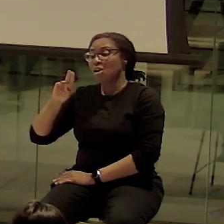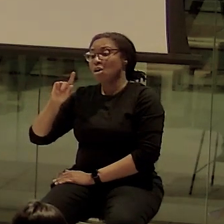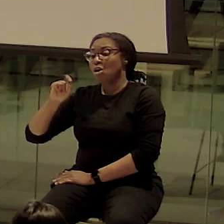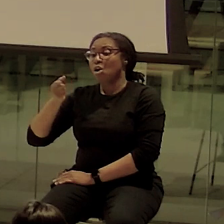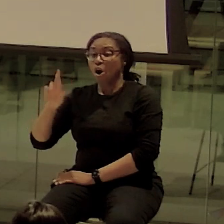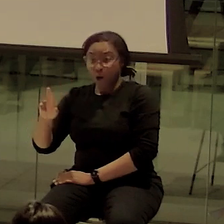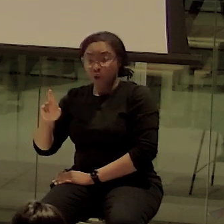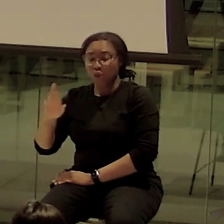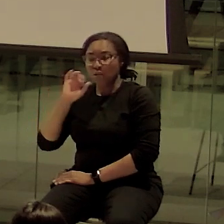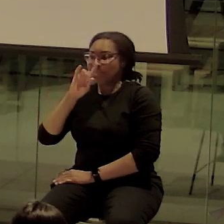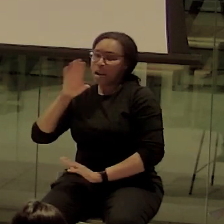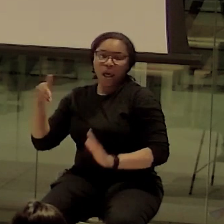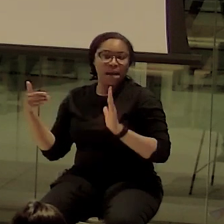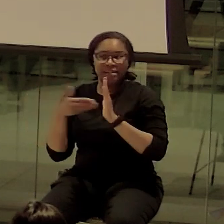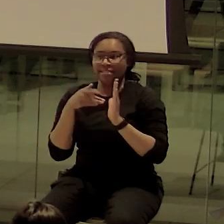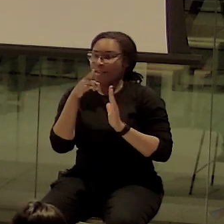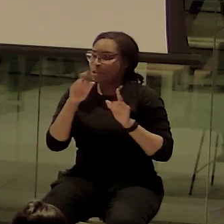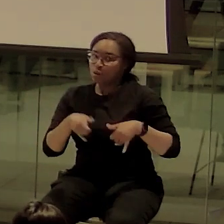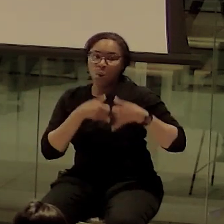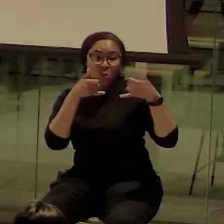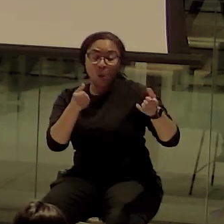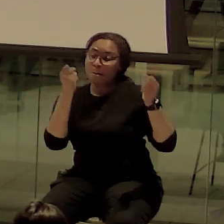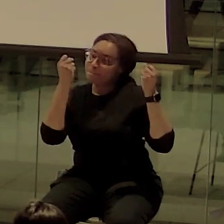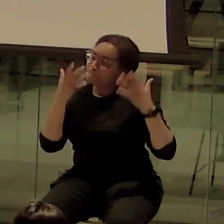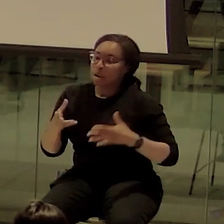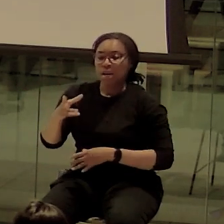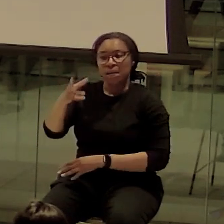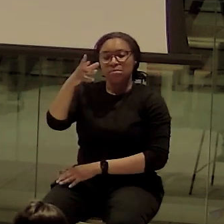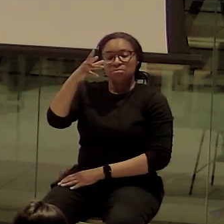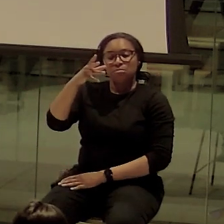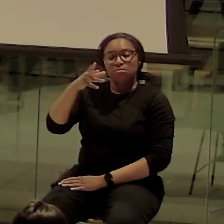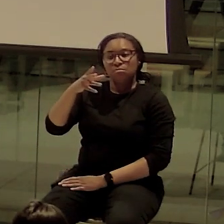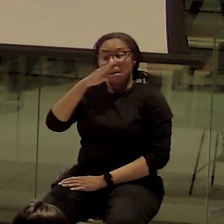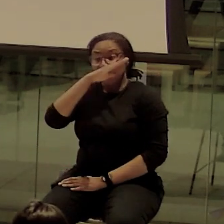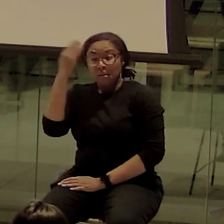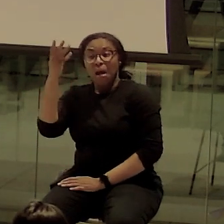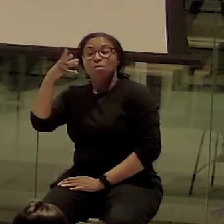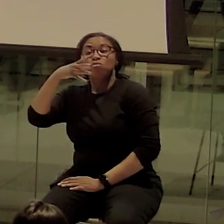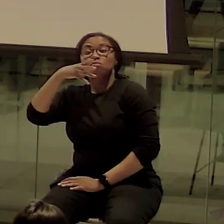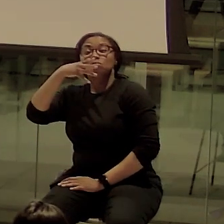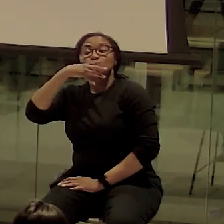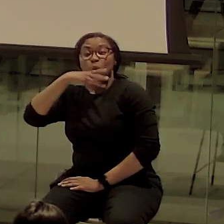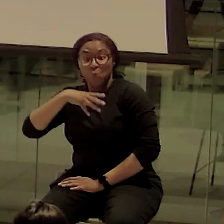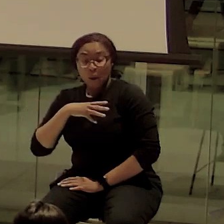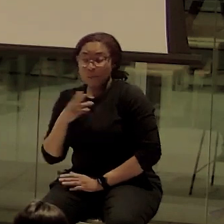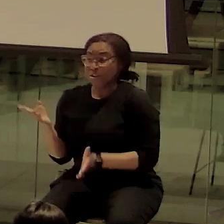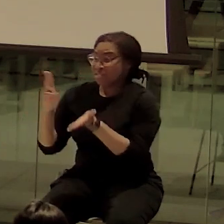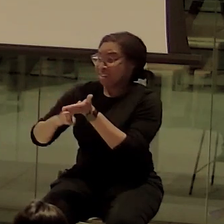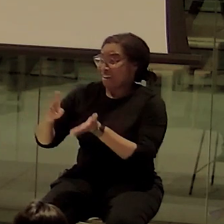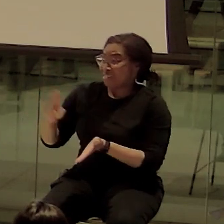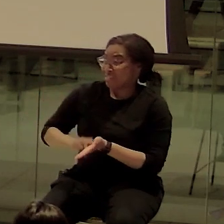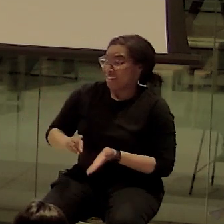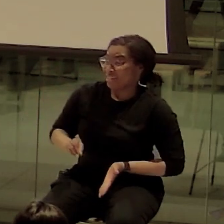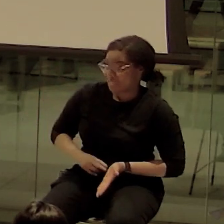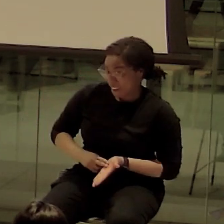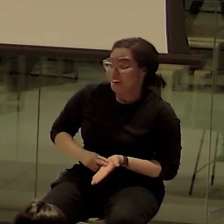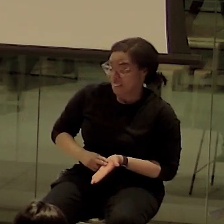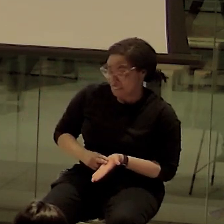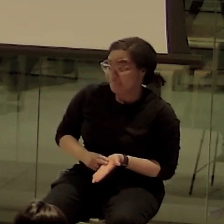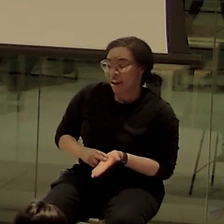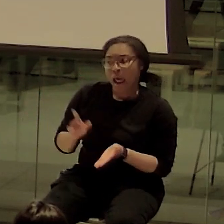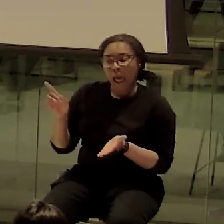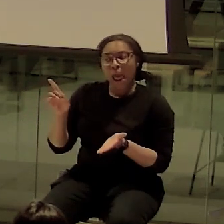award for Carol Walker. Many women, African-American women, signed the letter, including Howardena Pindell. And I think we